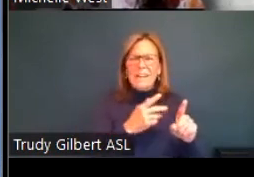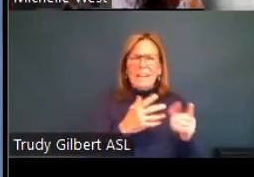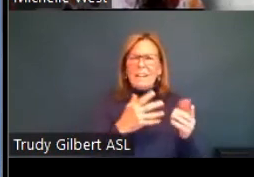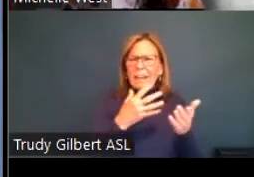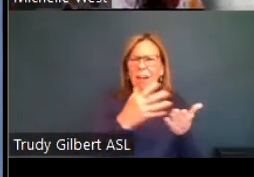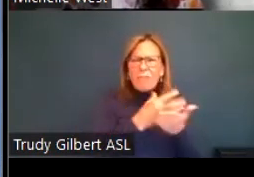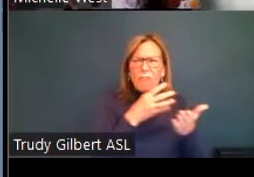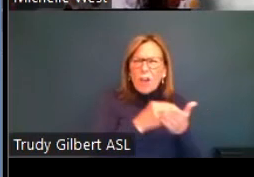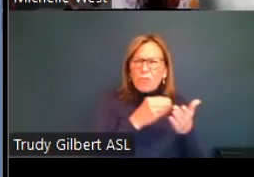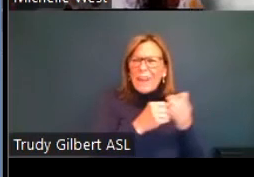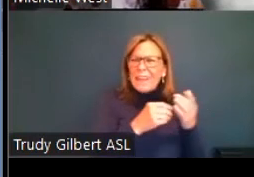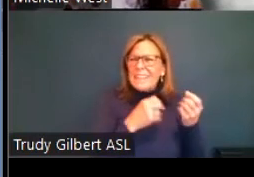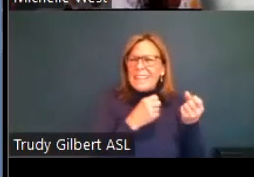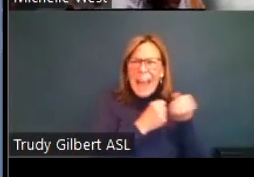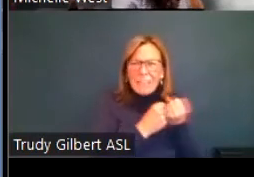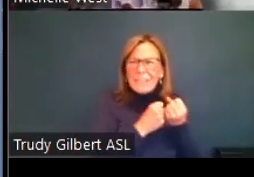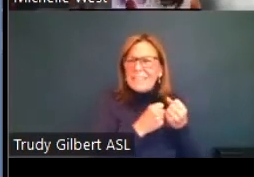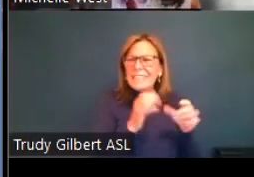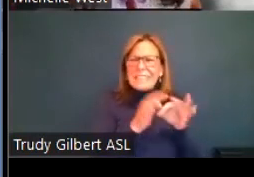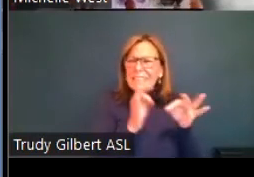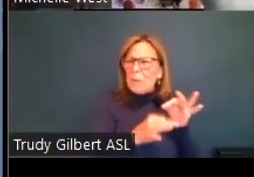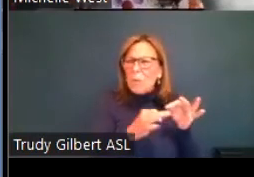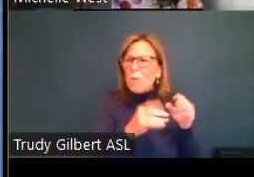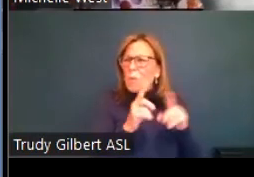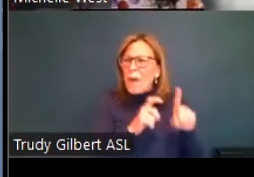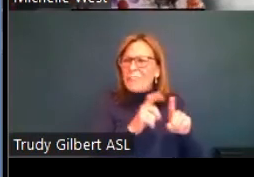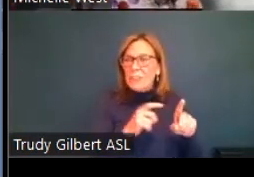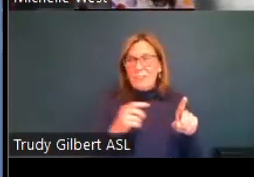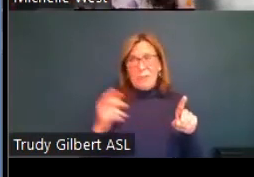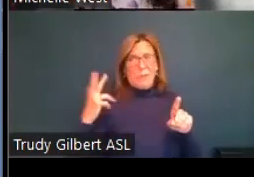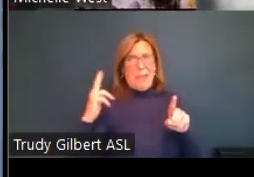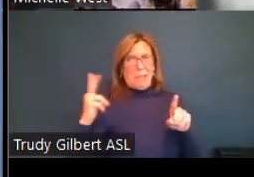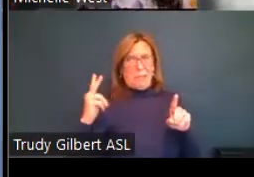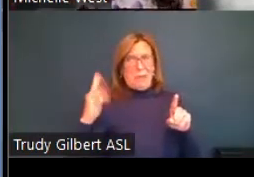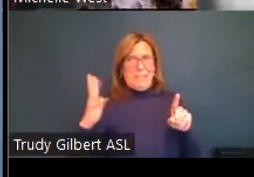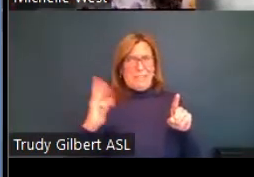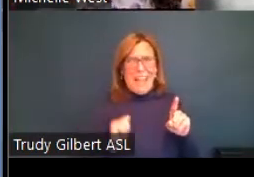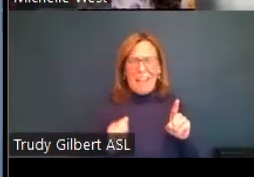she recognizes it's not a simple question, but we only have 3 minutes left. So